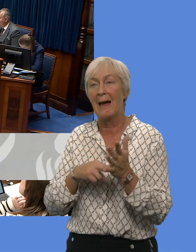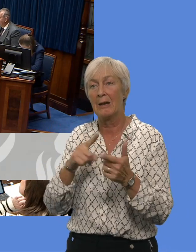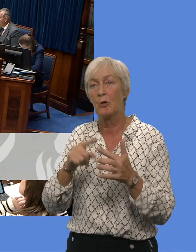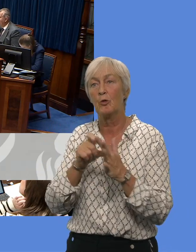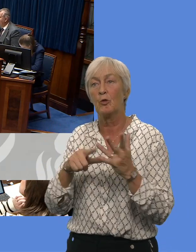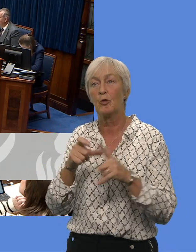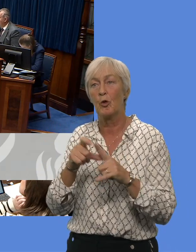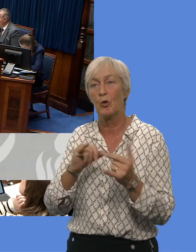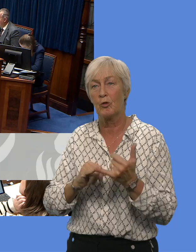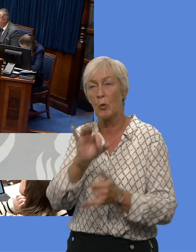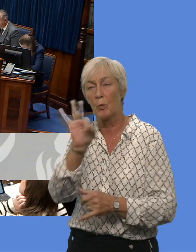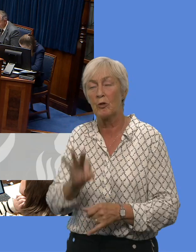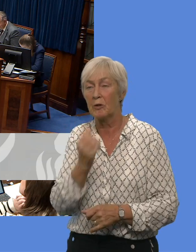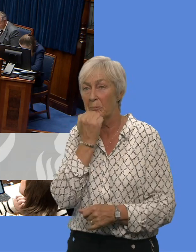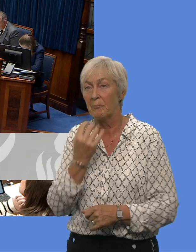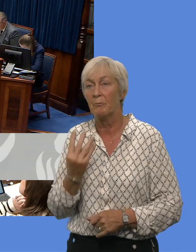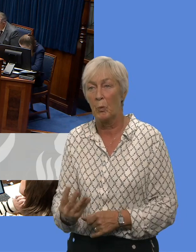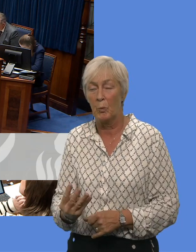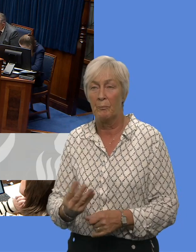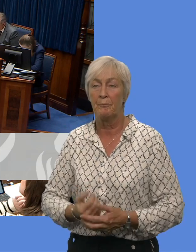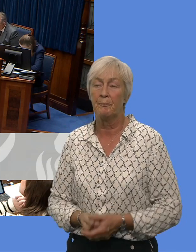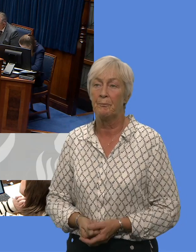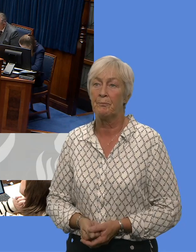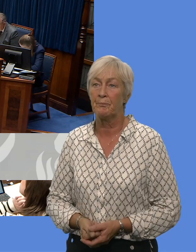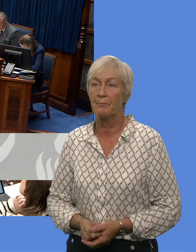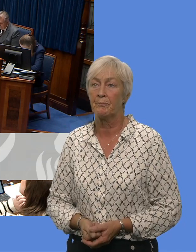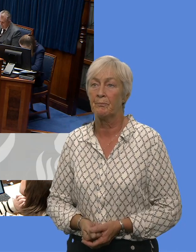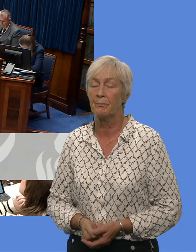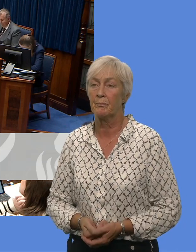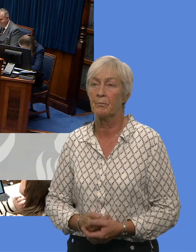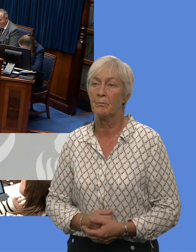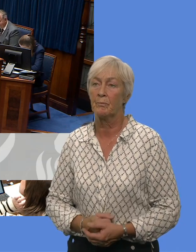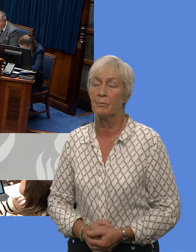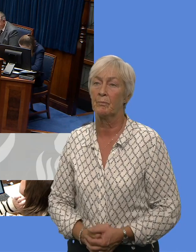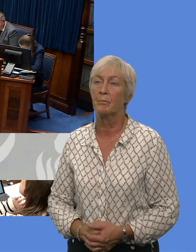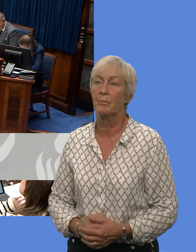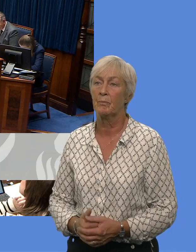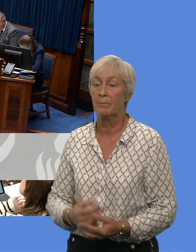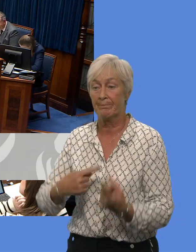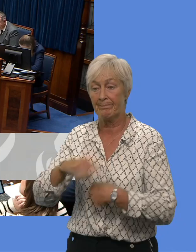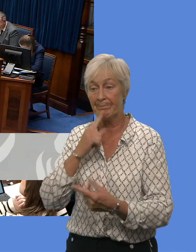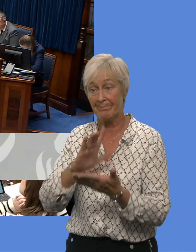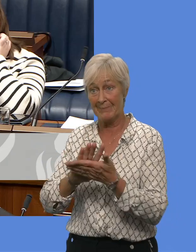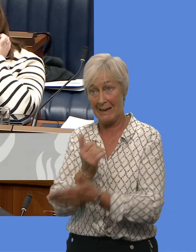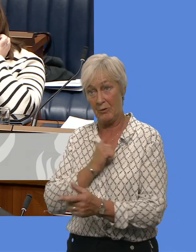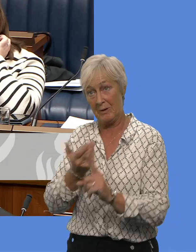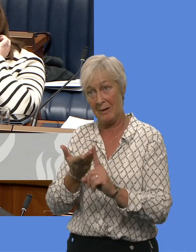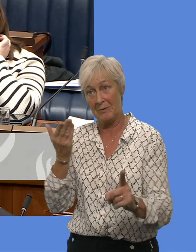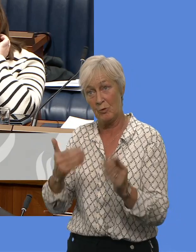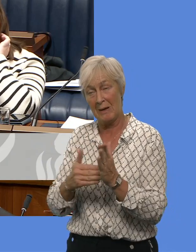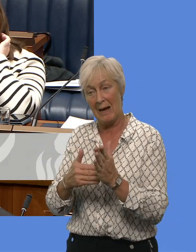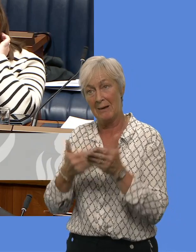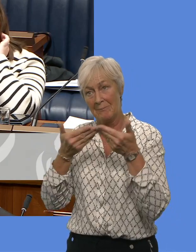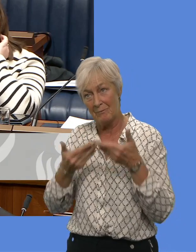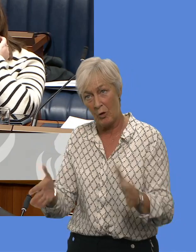Speaker, question number 4. The First Minister. Thank you. We are delighted that earlier today we launched the consultation